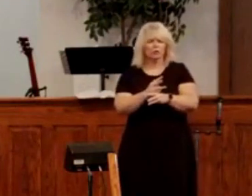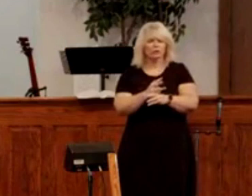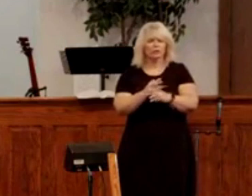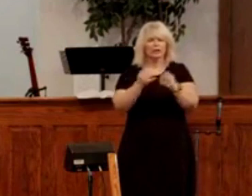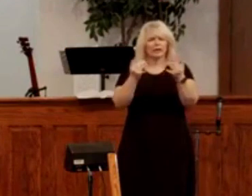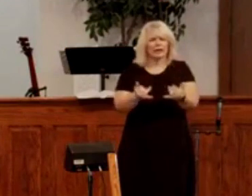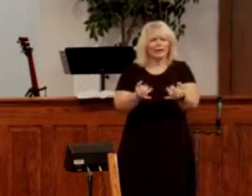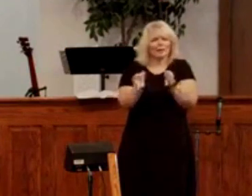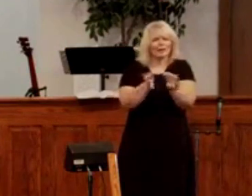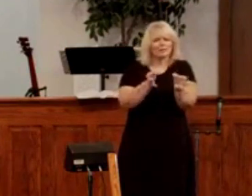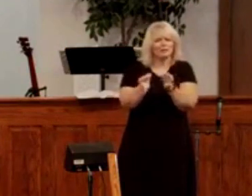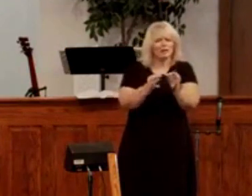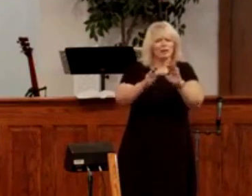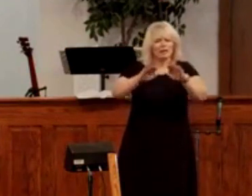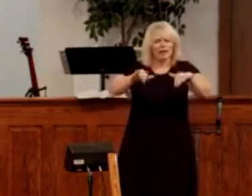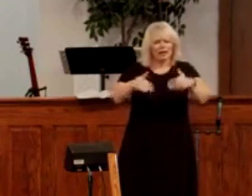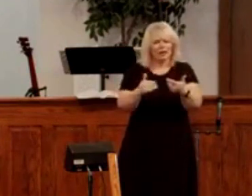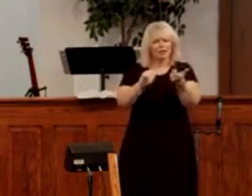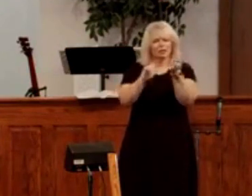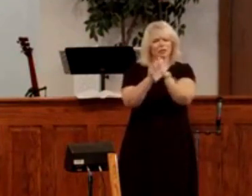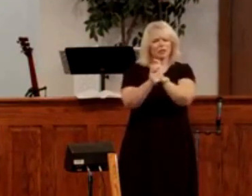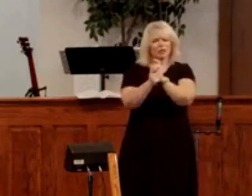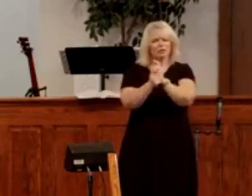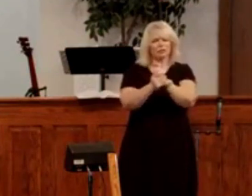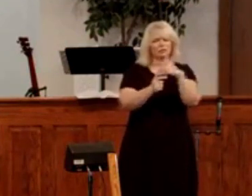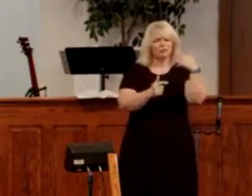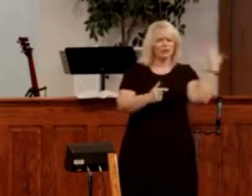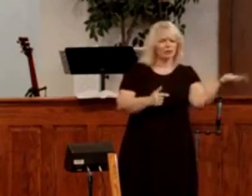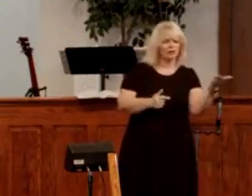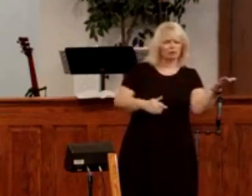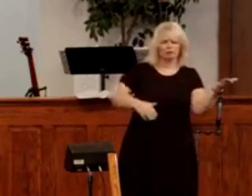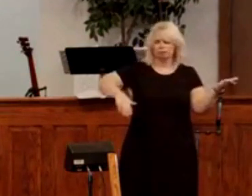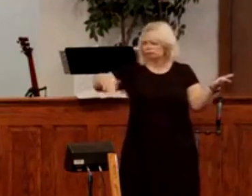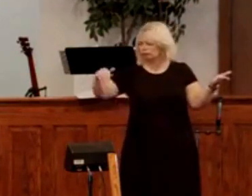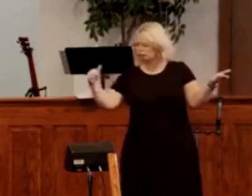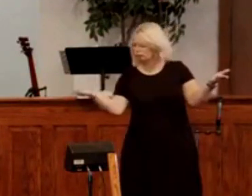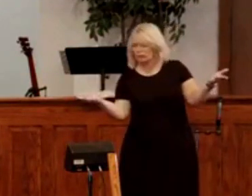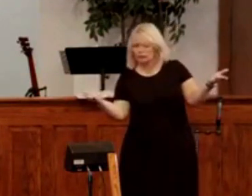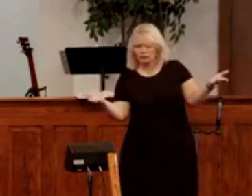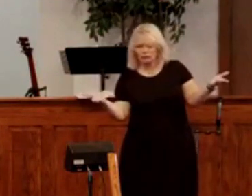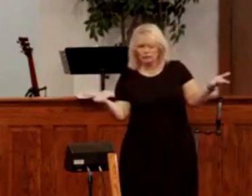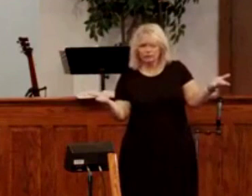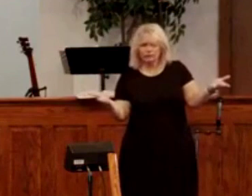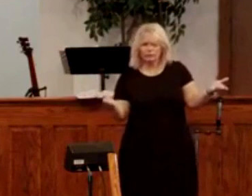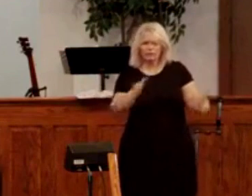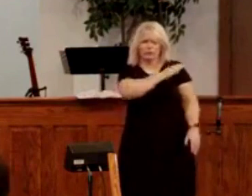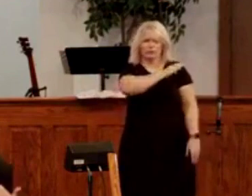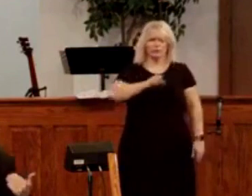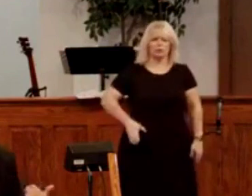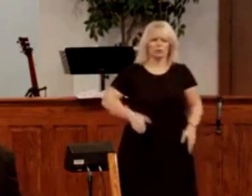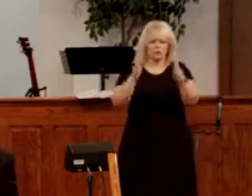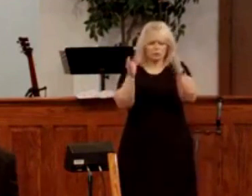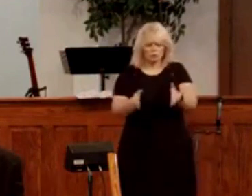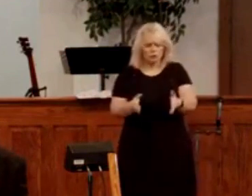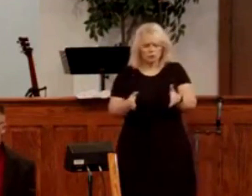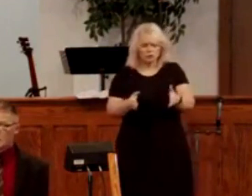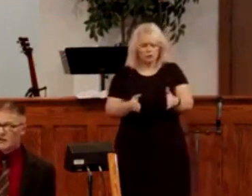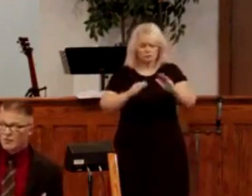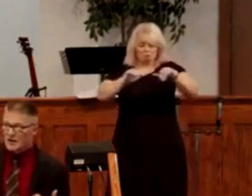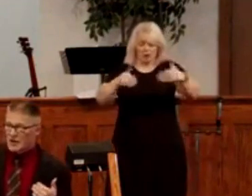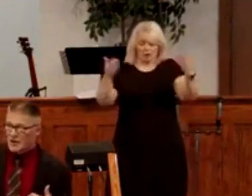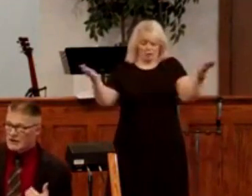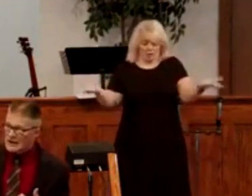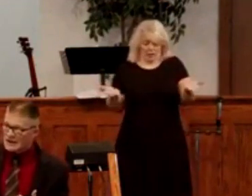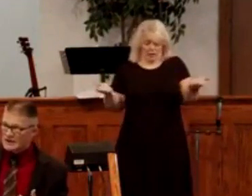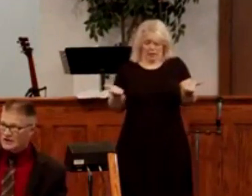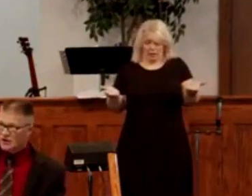he explains how to make the transition from here to here. So this is important. For Christians, this is our reminder how we got here. This is our